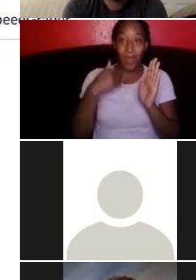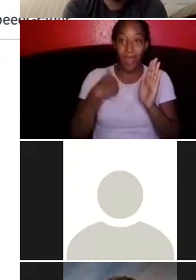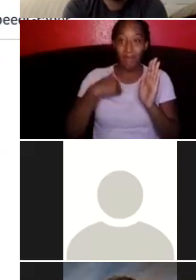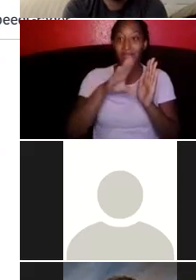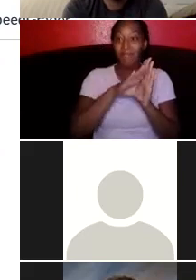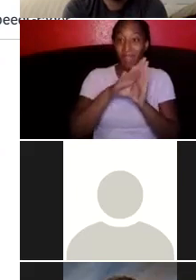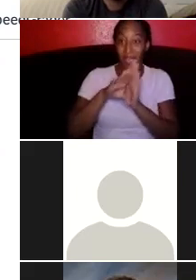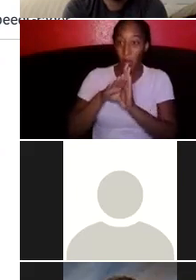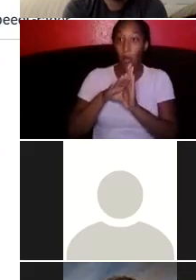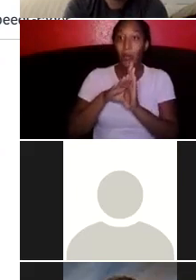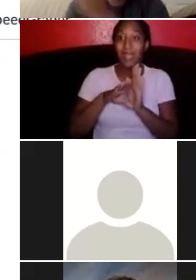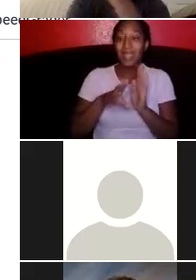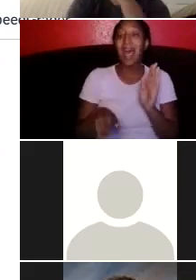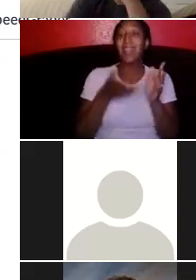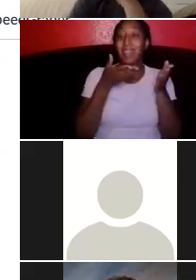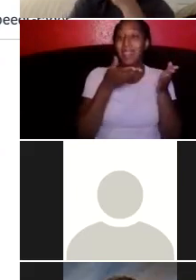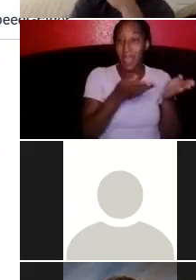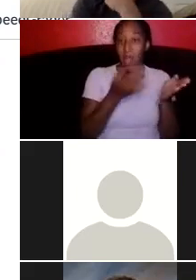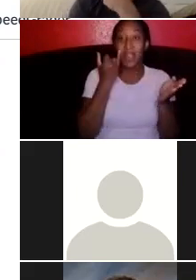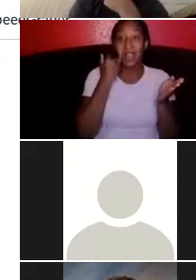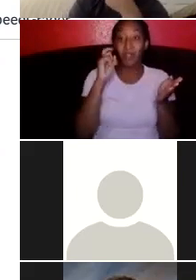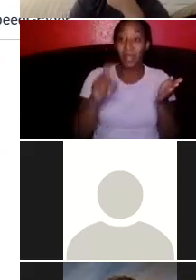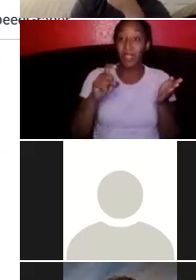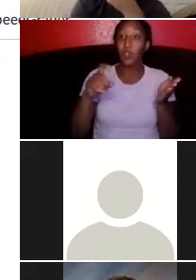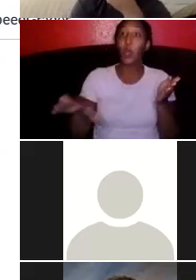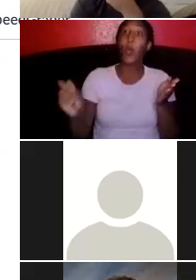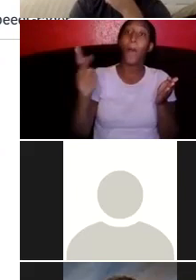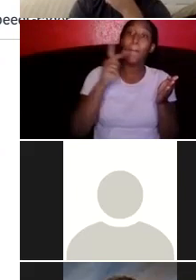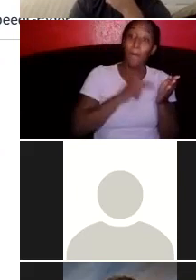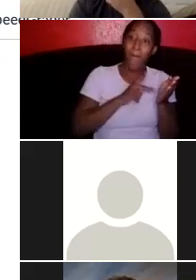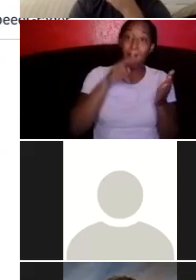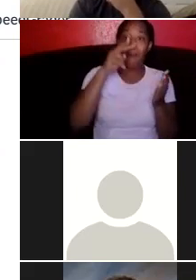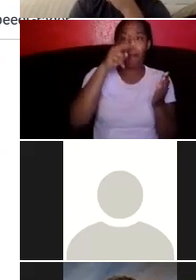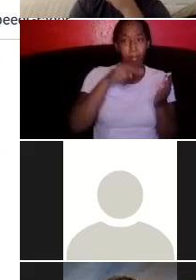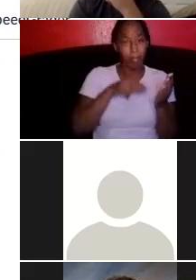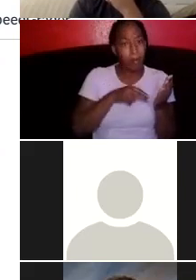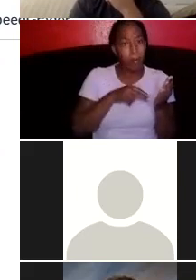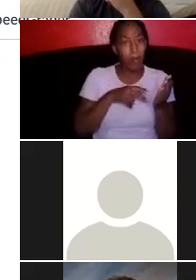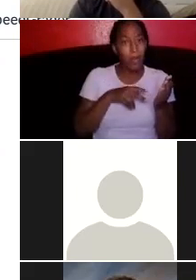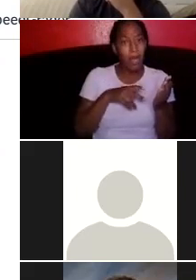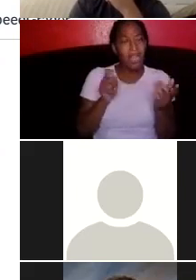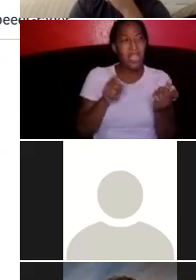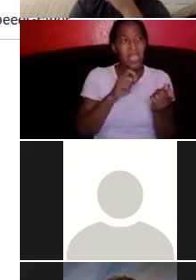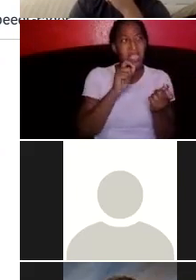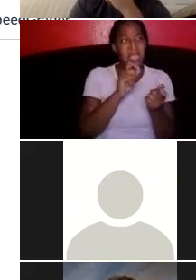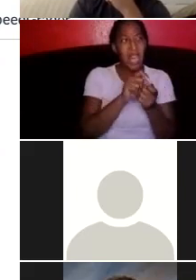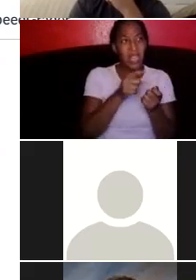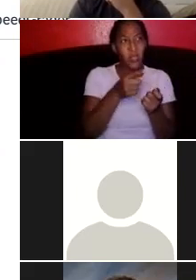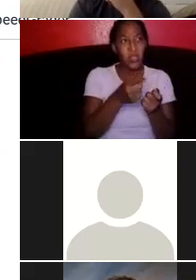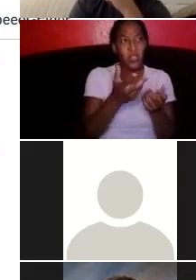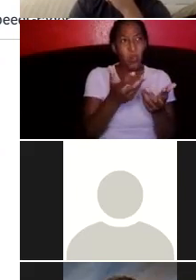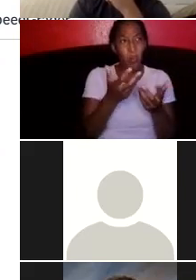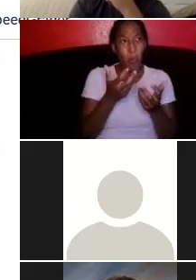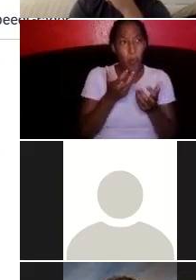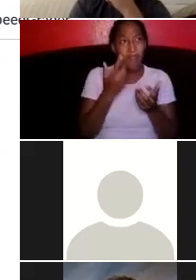if you want to go back and take a look to see, well, exactly what is she looking for, or how is she going